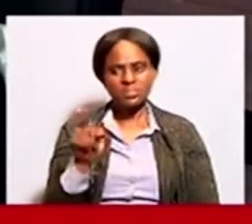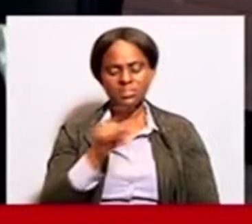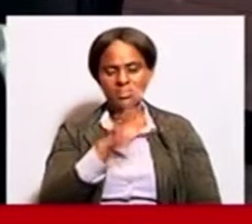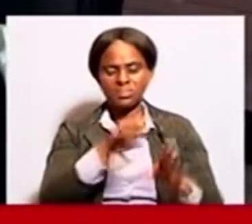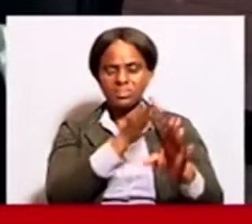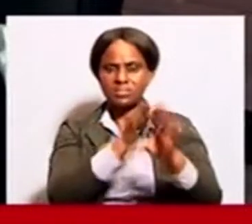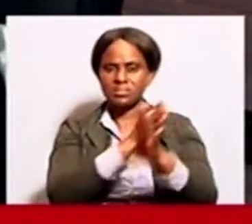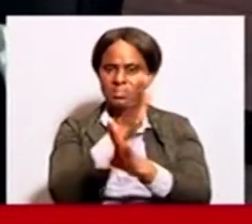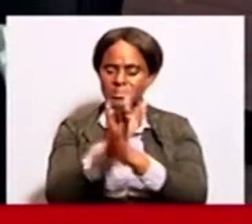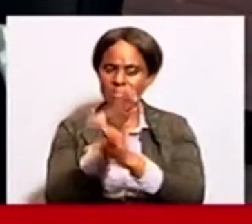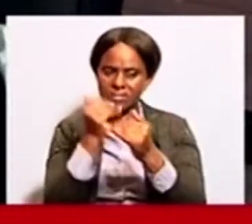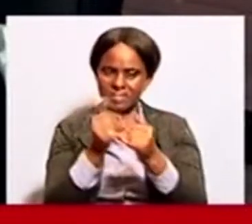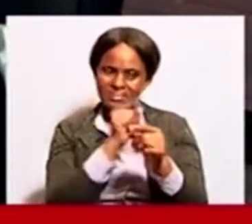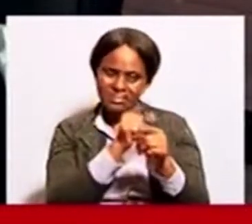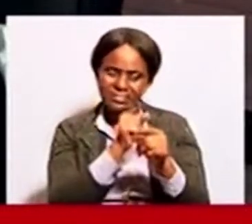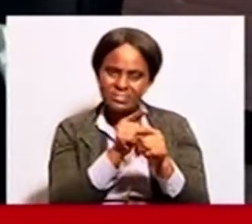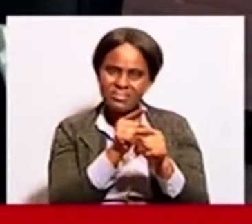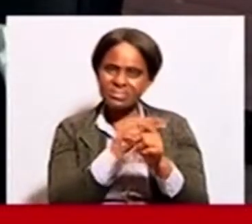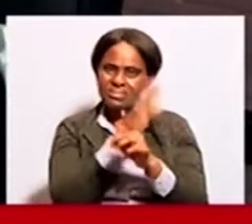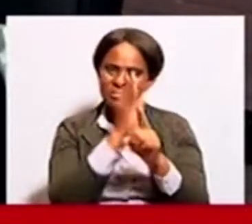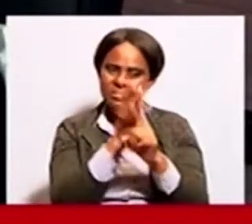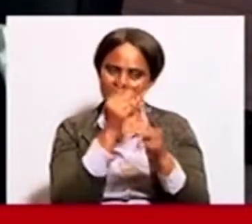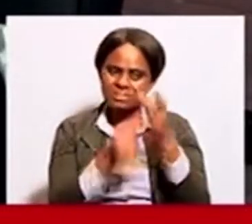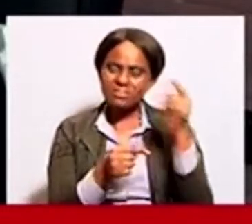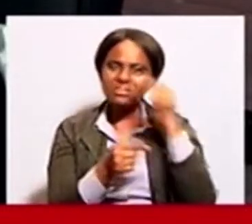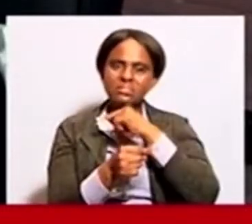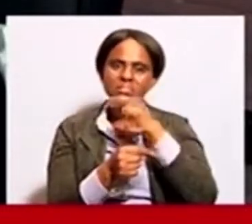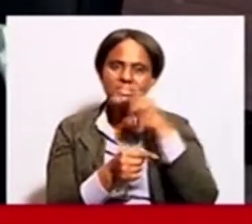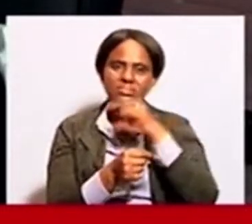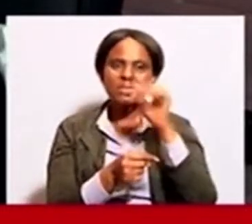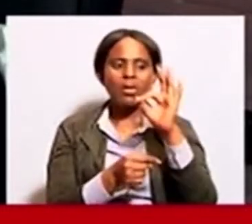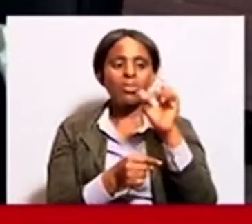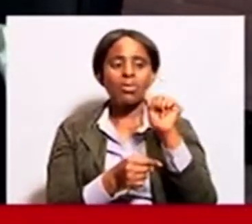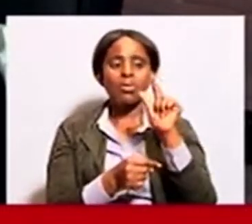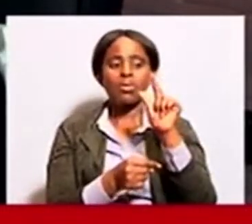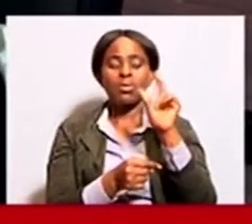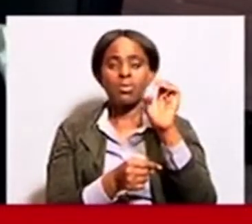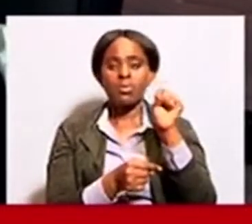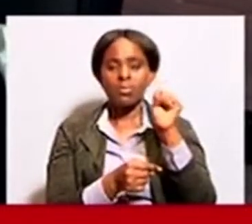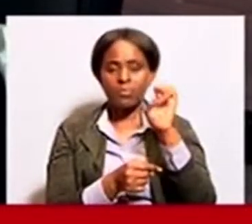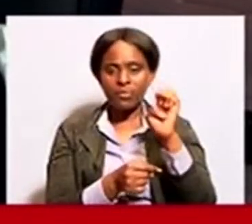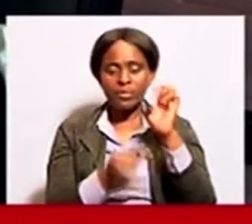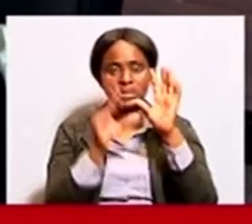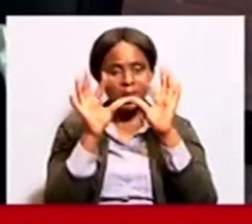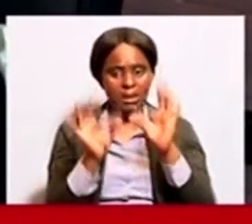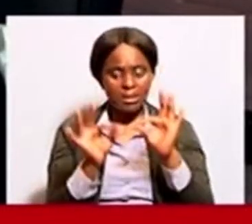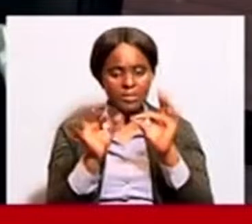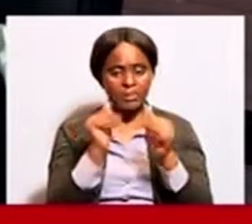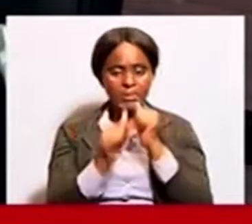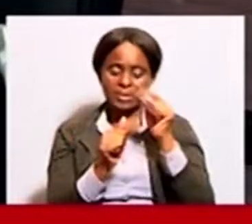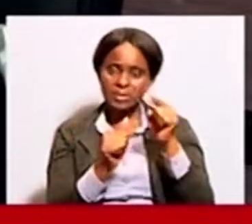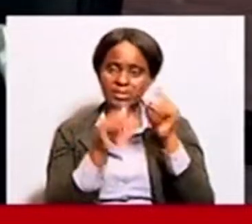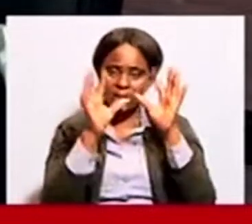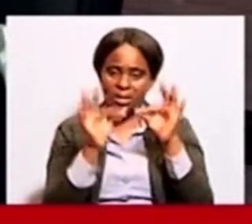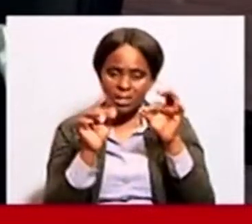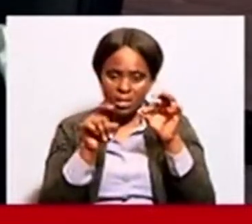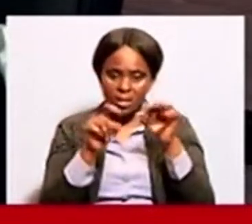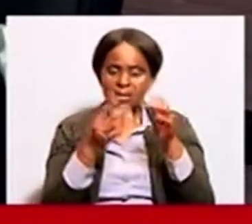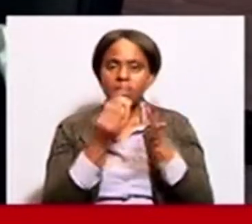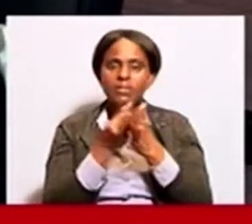referring to this as a force account. Use the force account because the force account needs to be